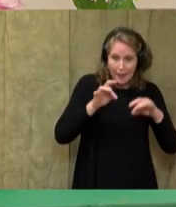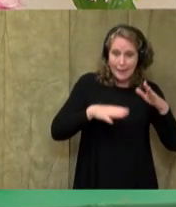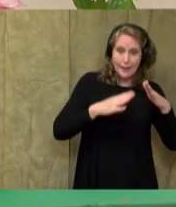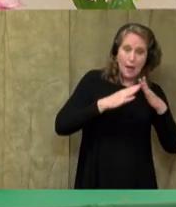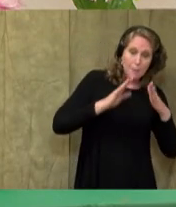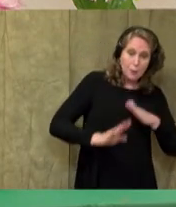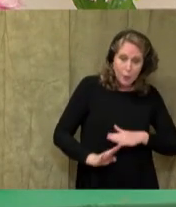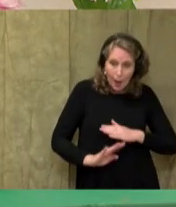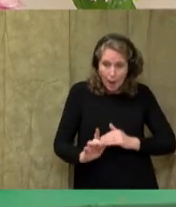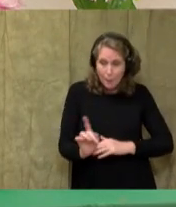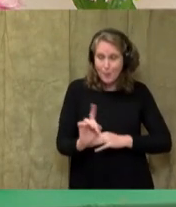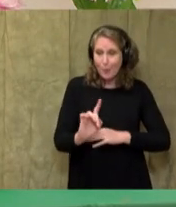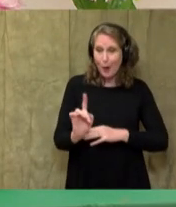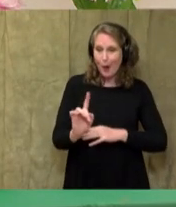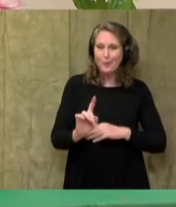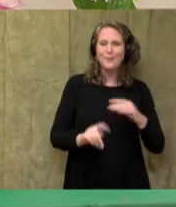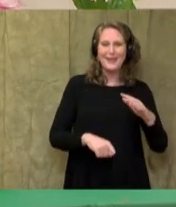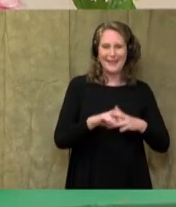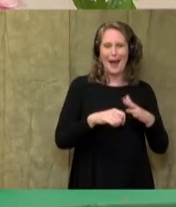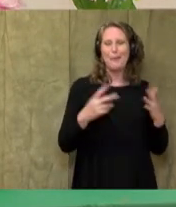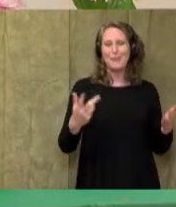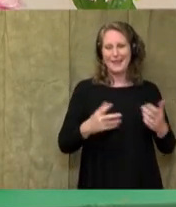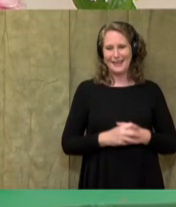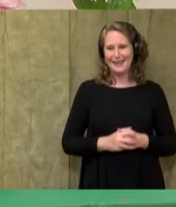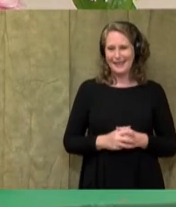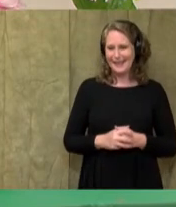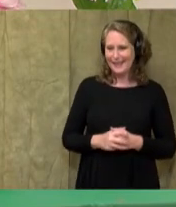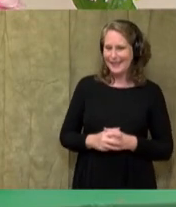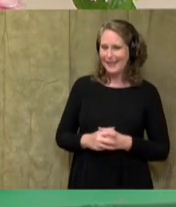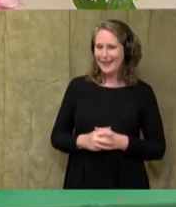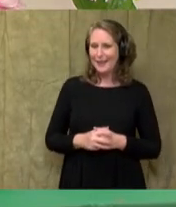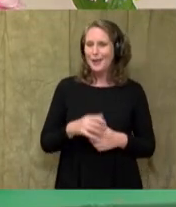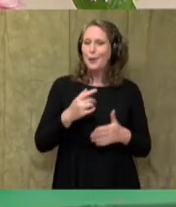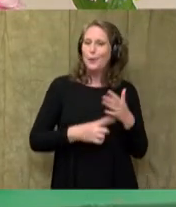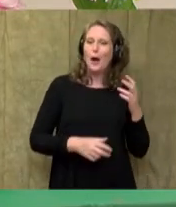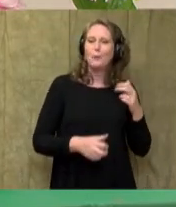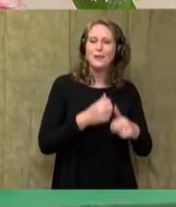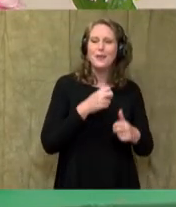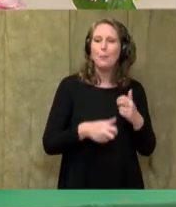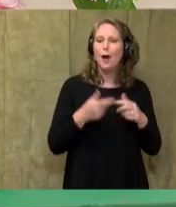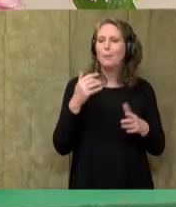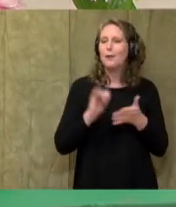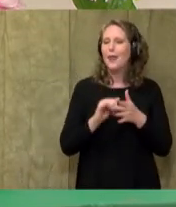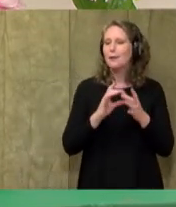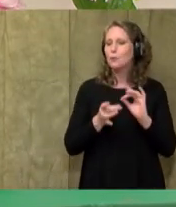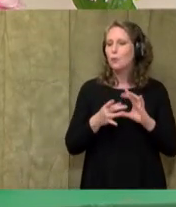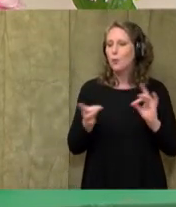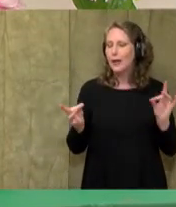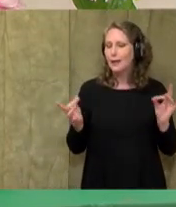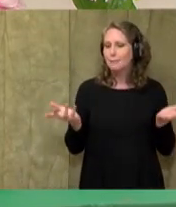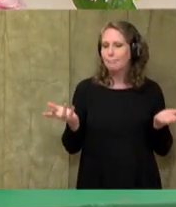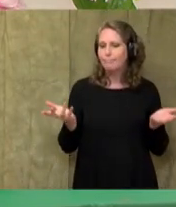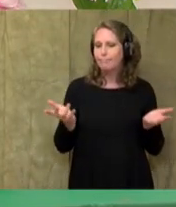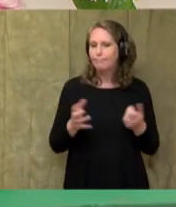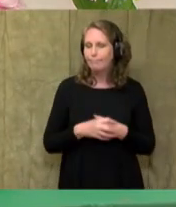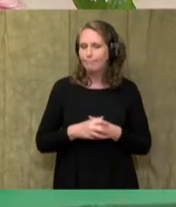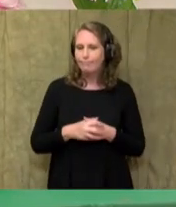here? Tops. All right, so what was the problem of our story?